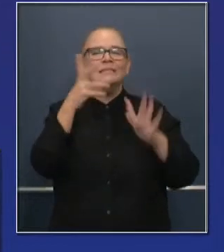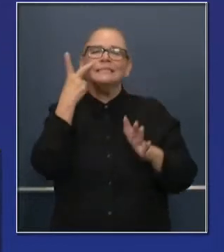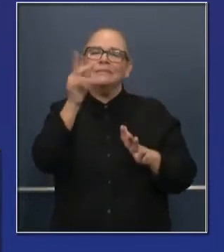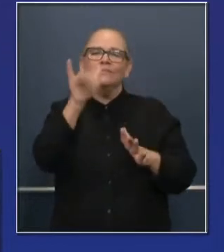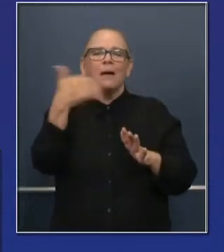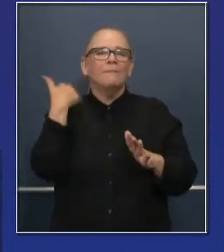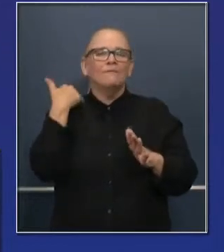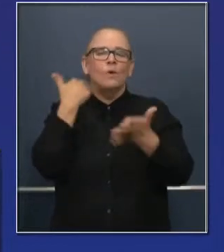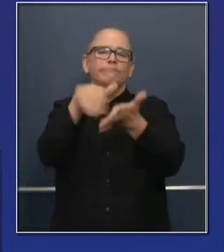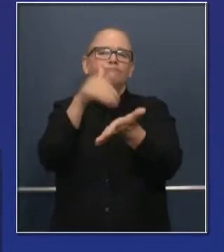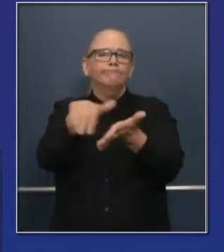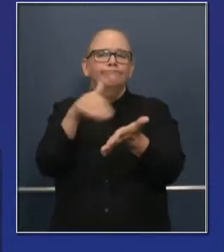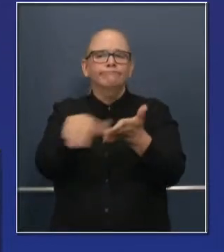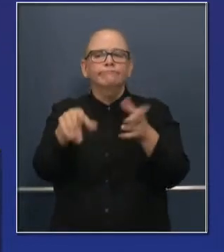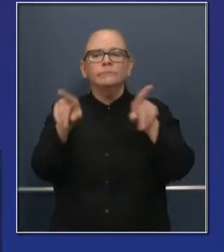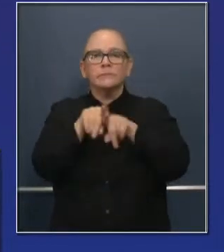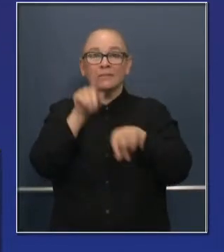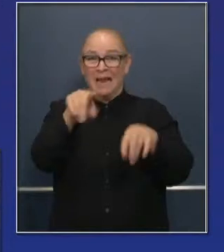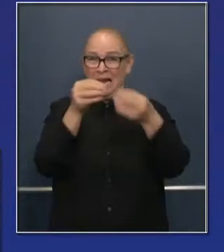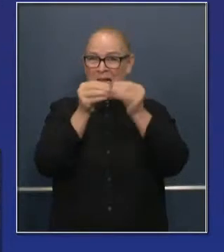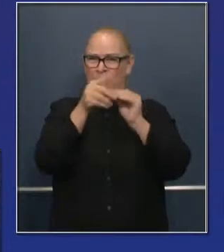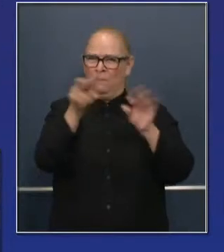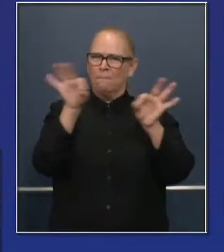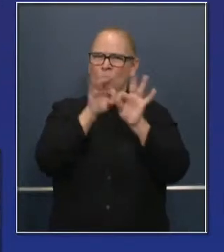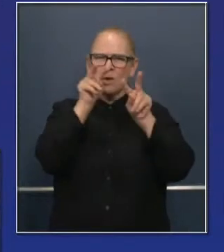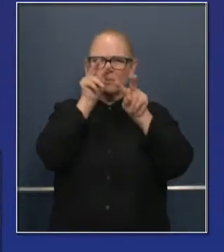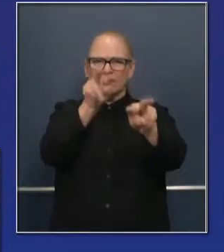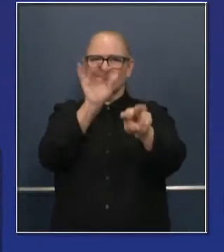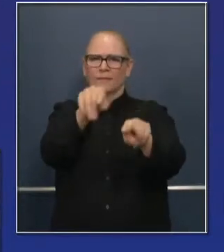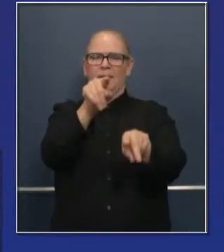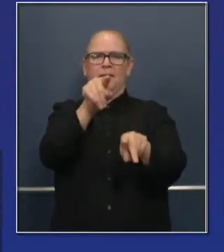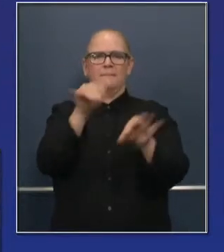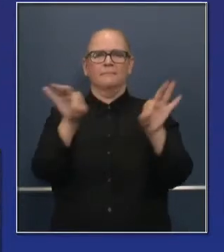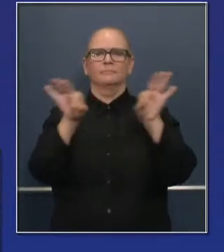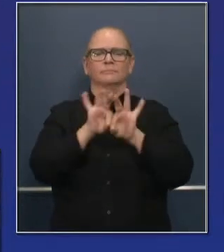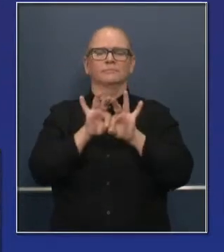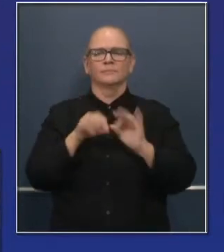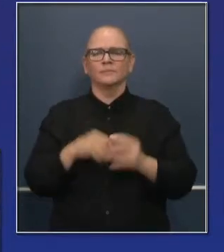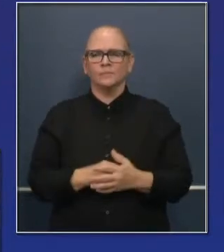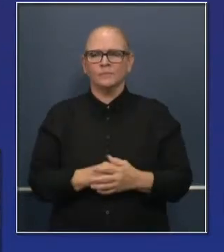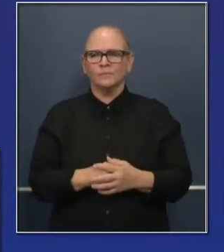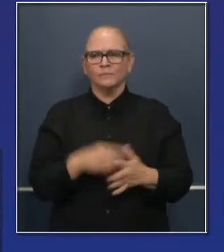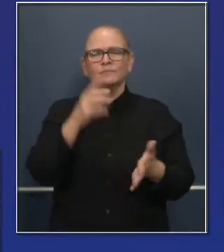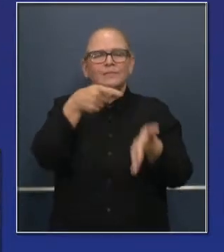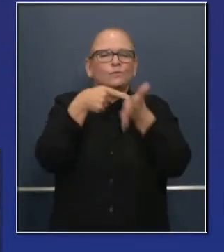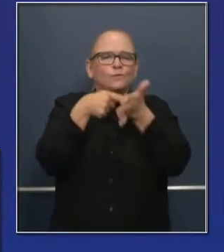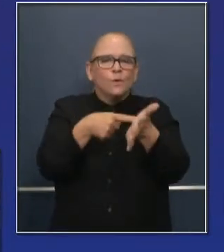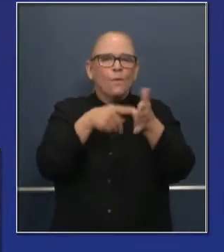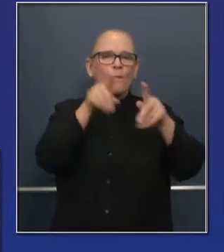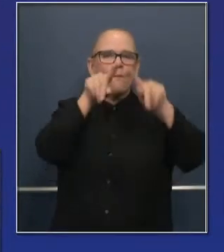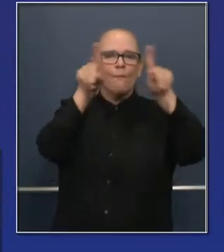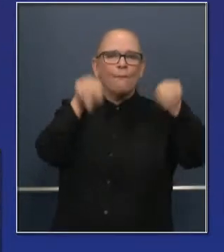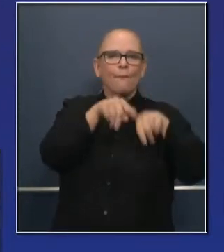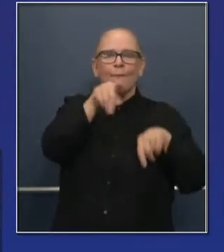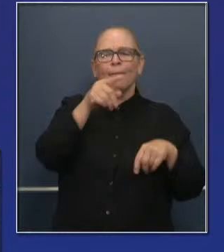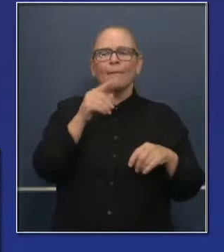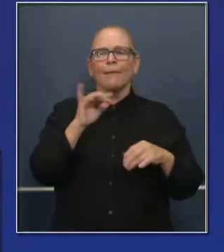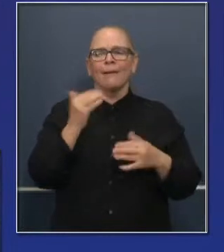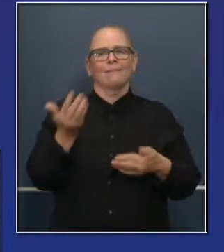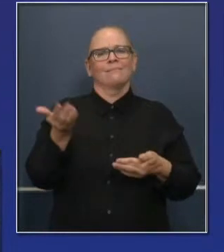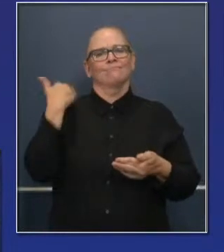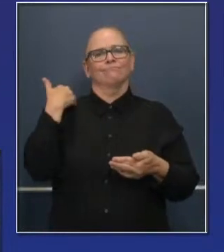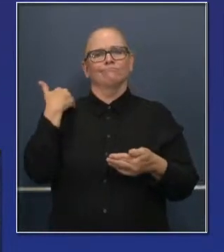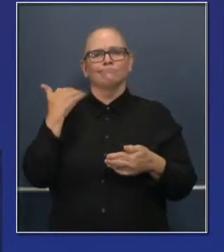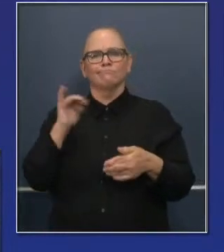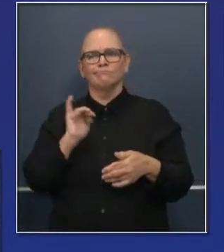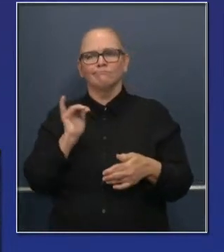positivity rate is so important. Here is extending on the narrative of some early good signs.